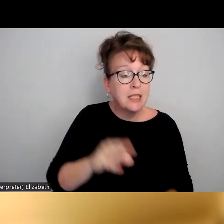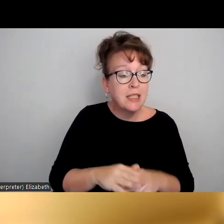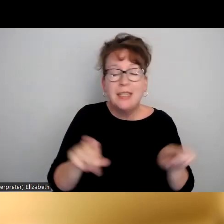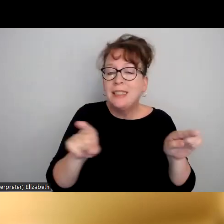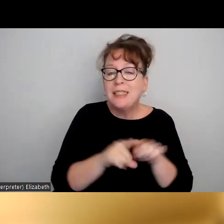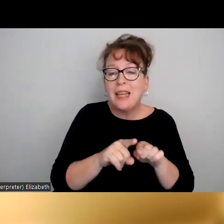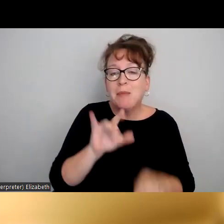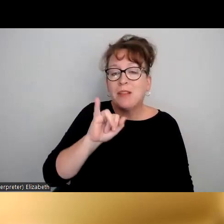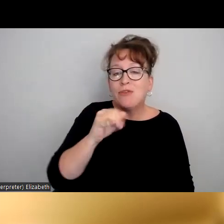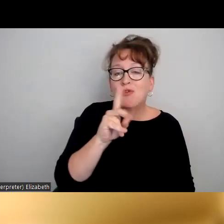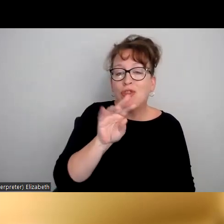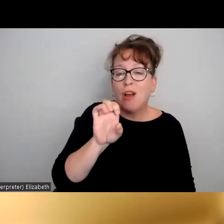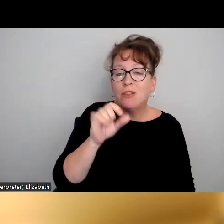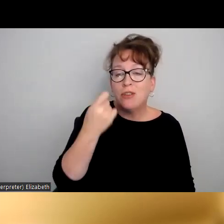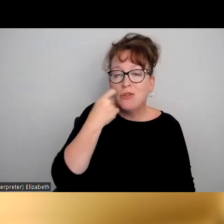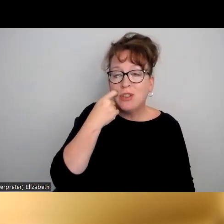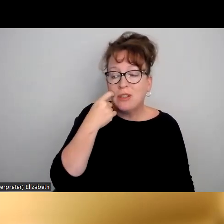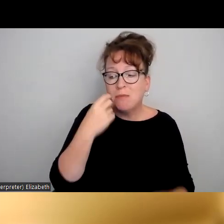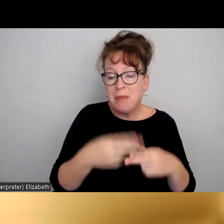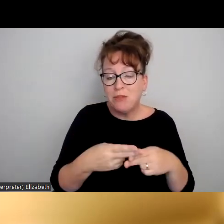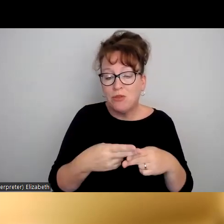mentioned, the Clean Energy, Clean